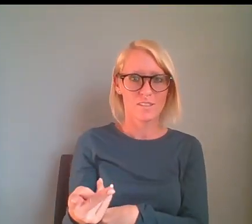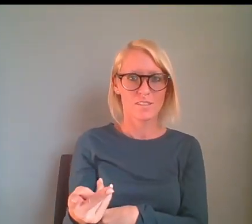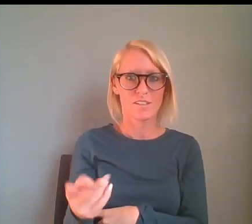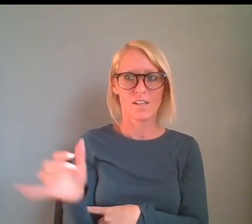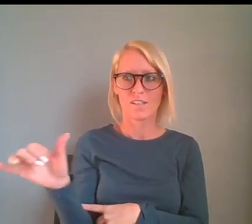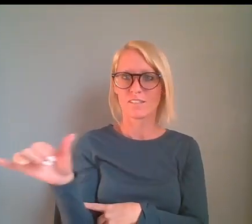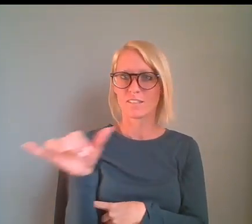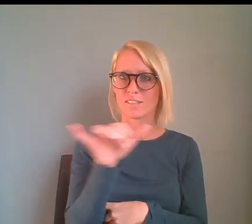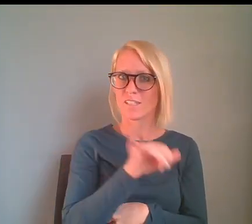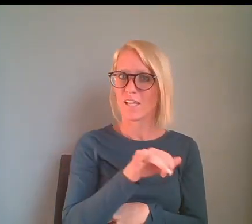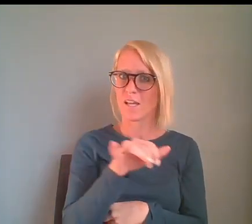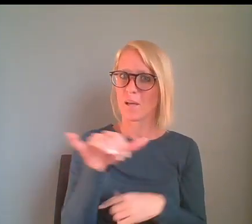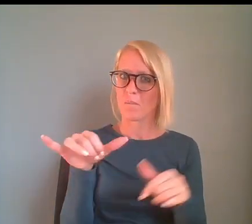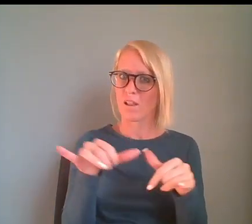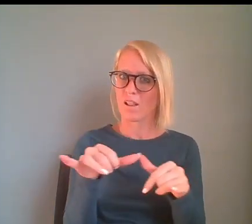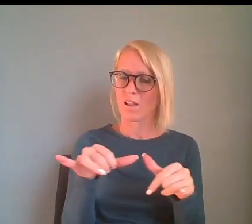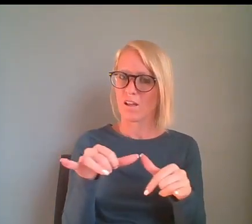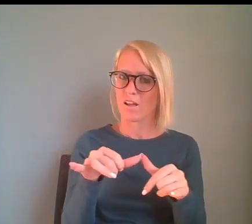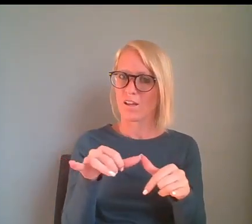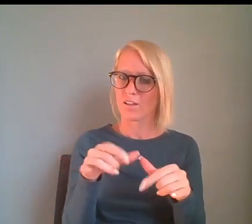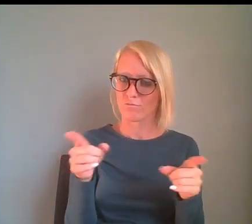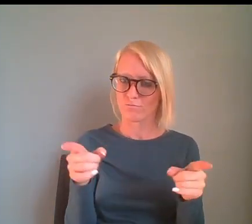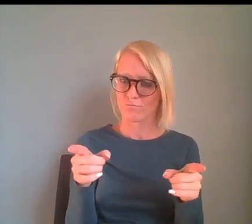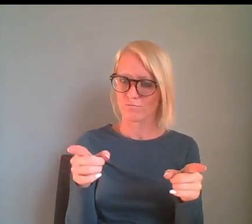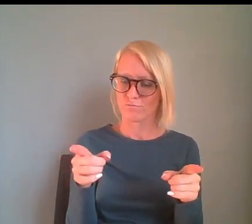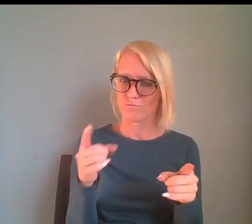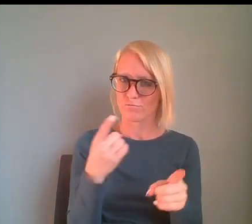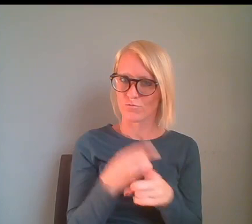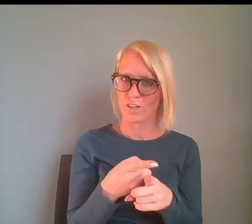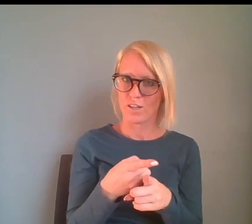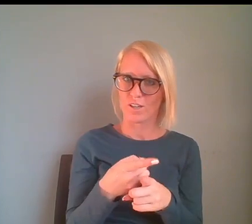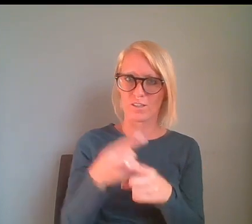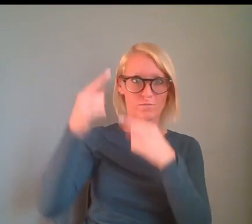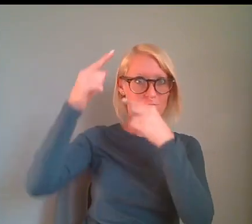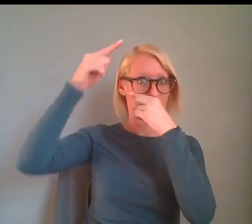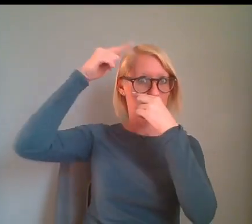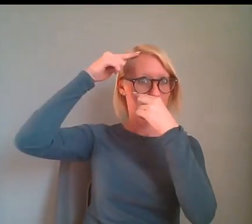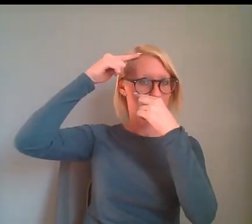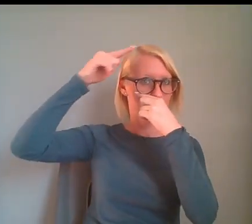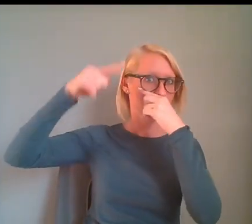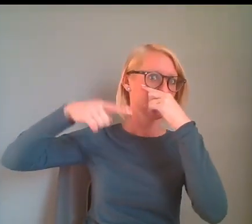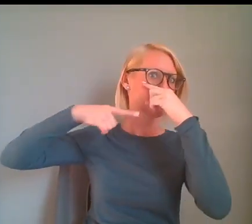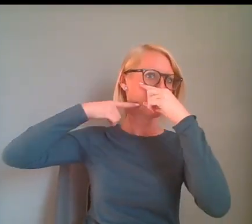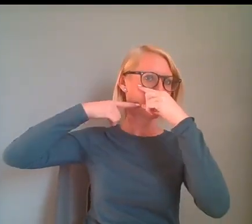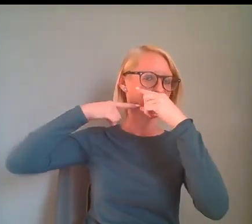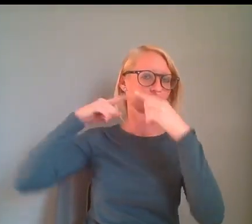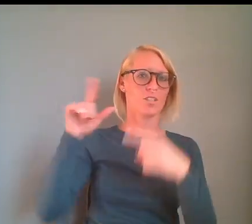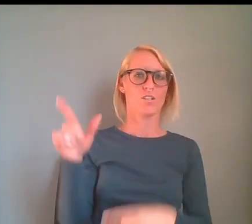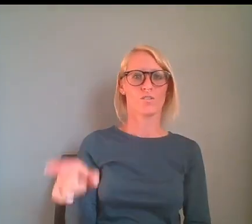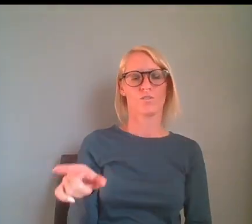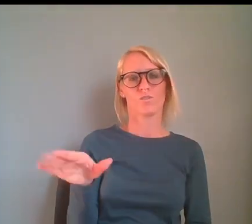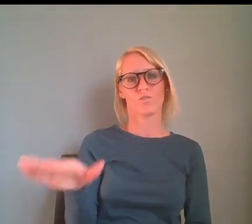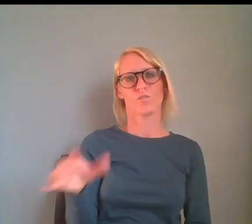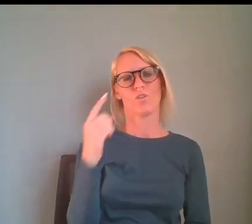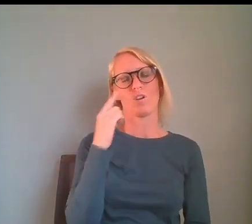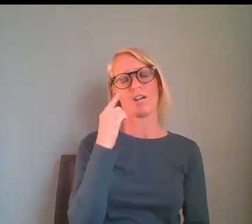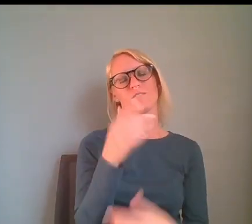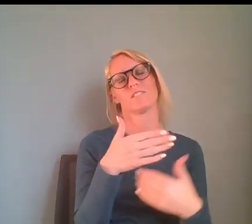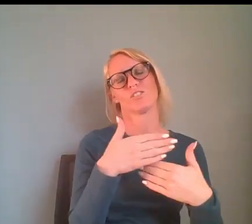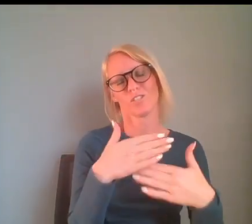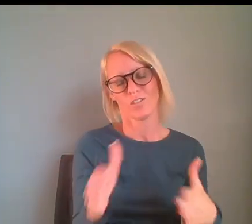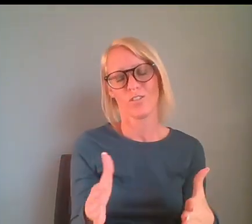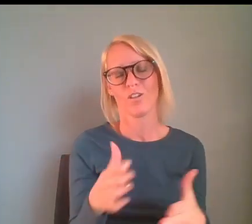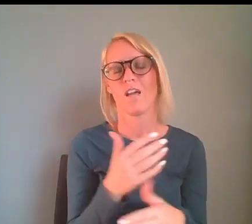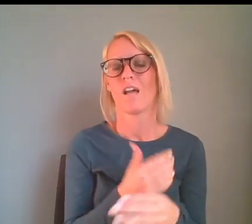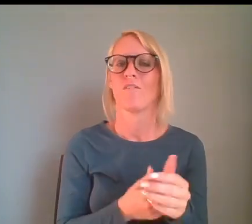It's the same length, isn't it? It's pretty amazing. Your eyes generally, and this is general, okay?